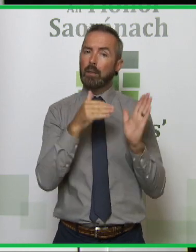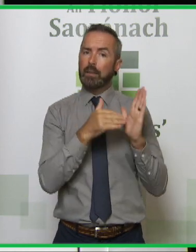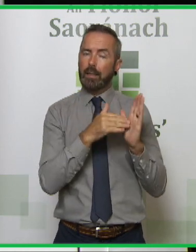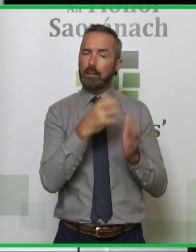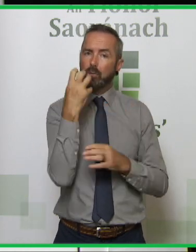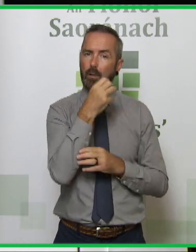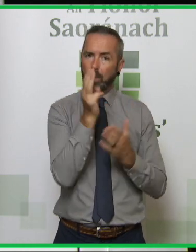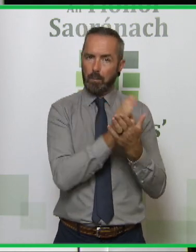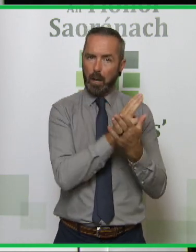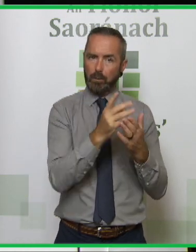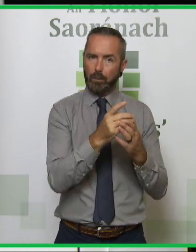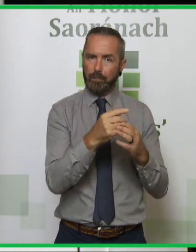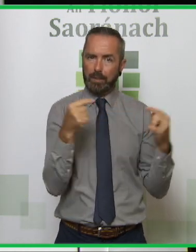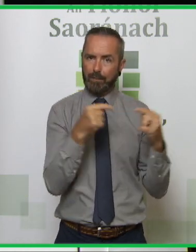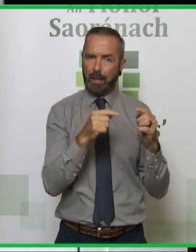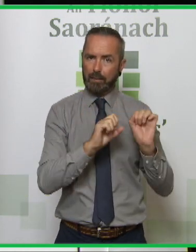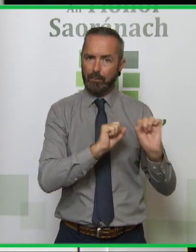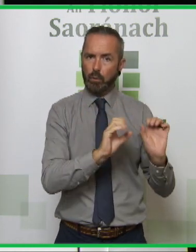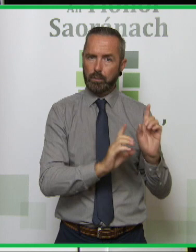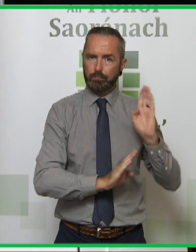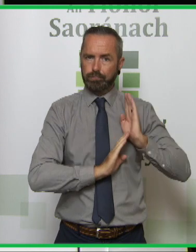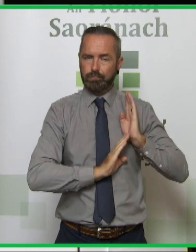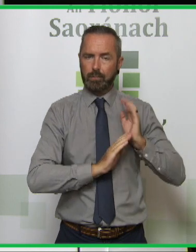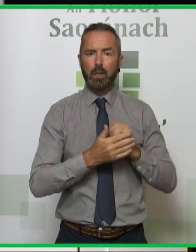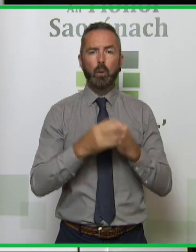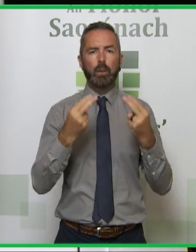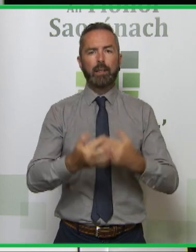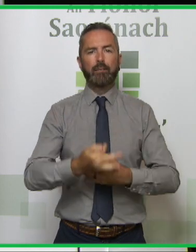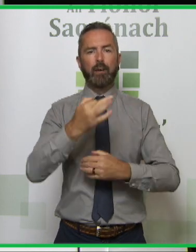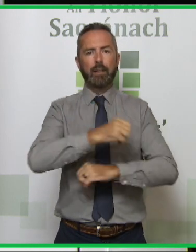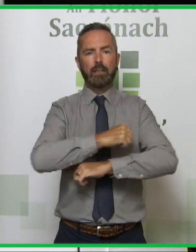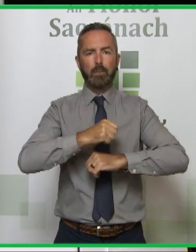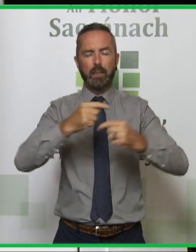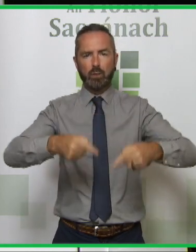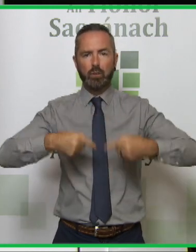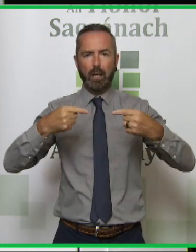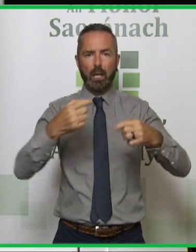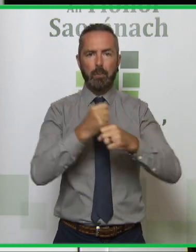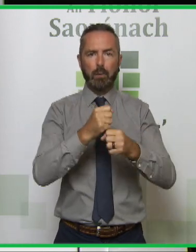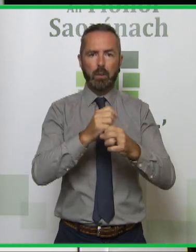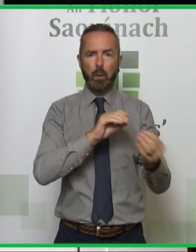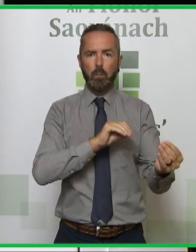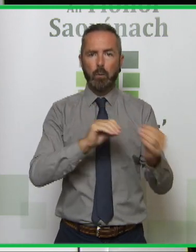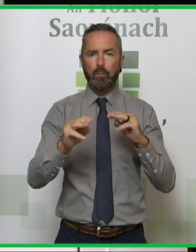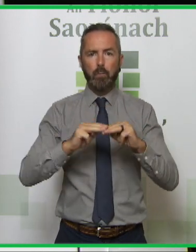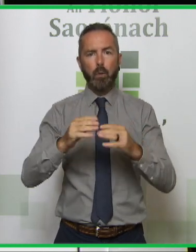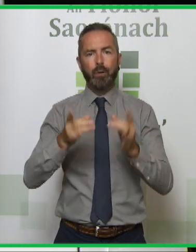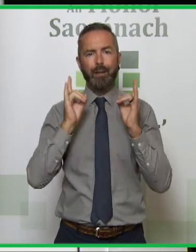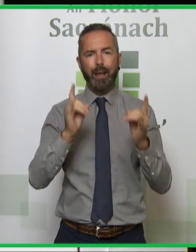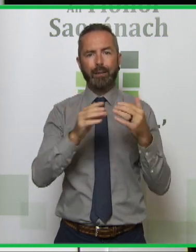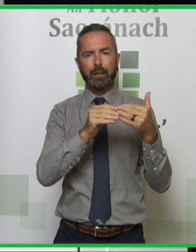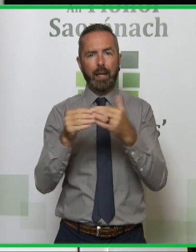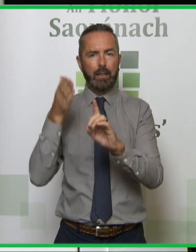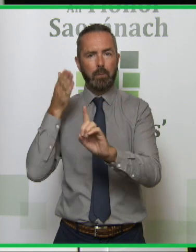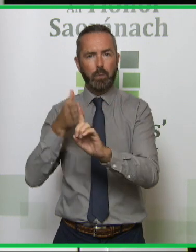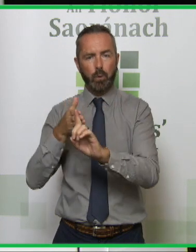defence forces and everybody else did well. We have to find the space that's challenging around moving to a more health-led approach, which has been a theme coming